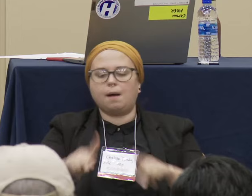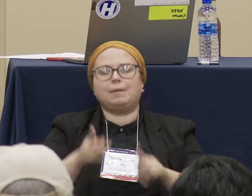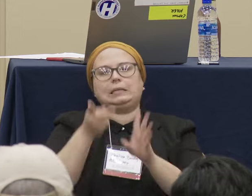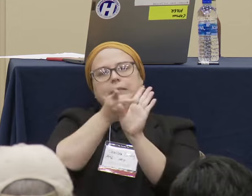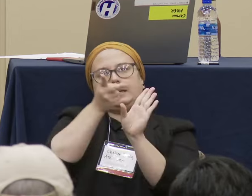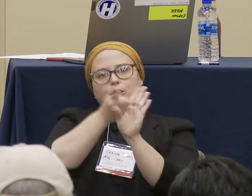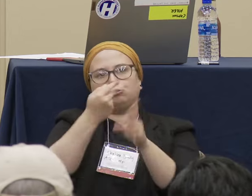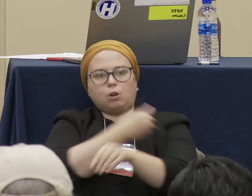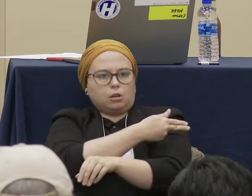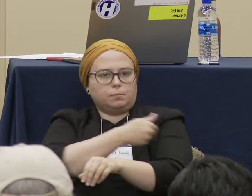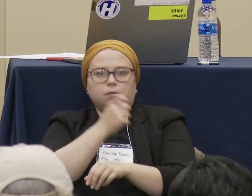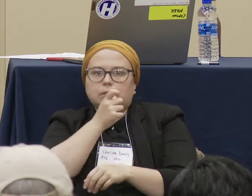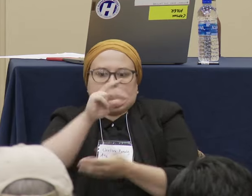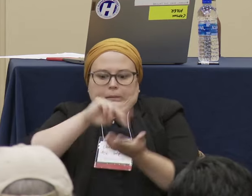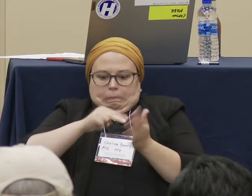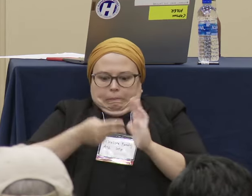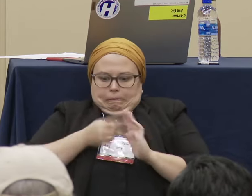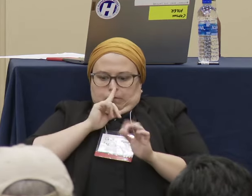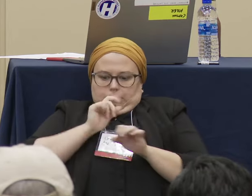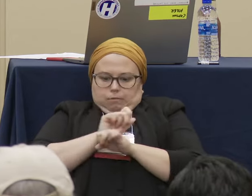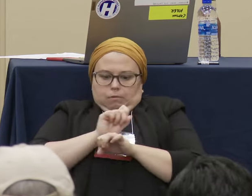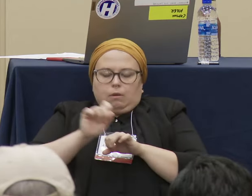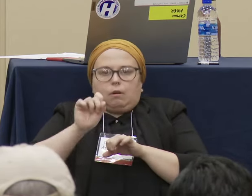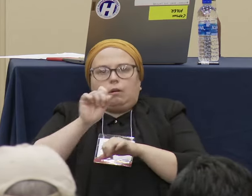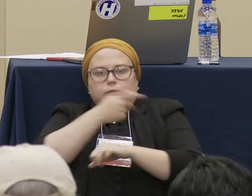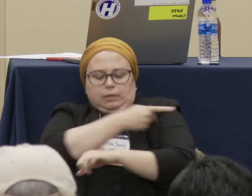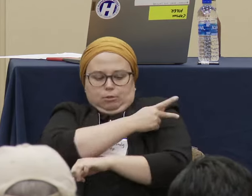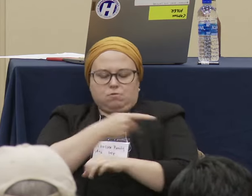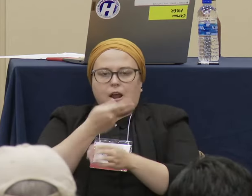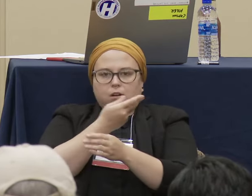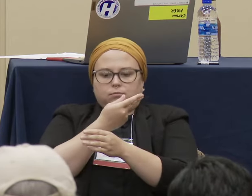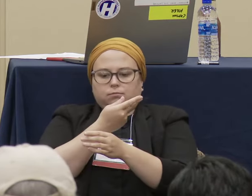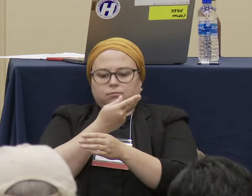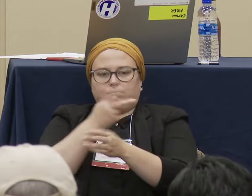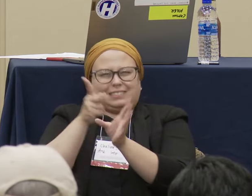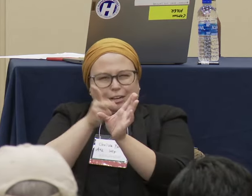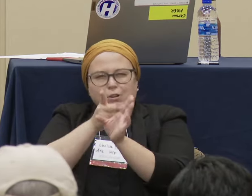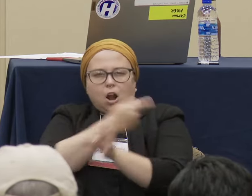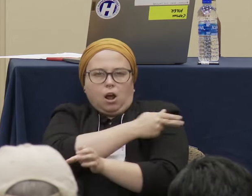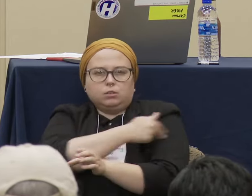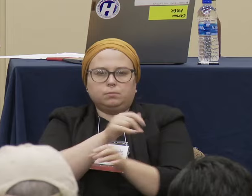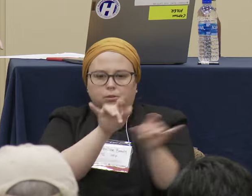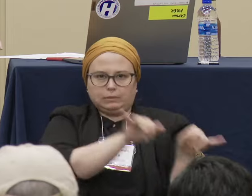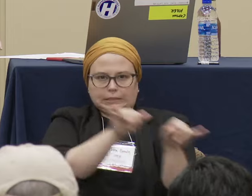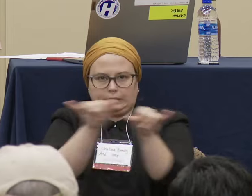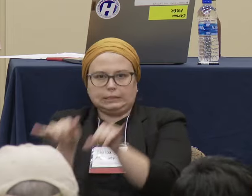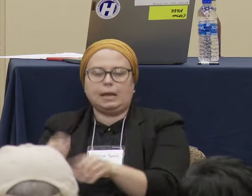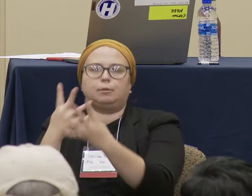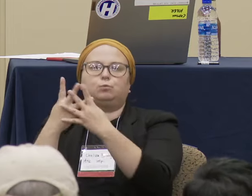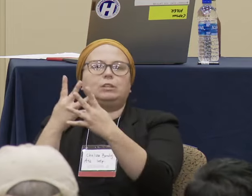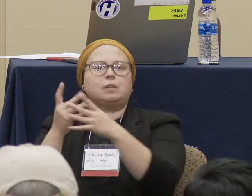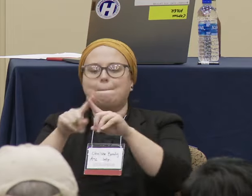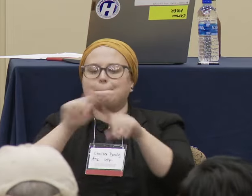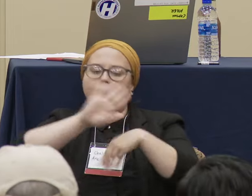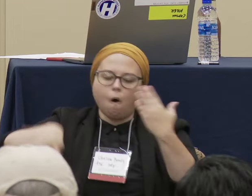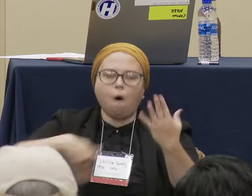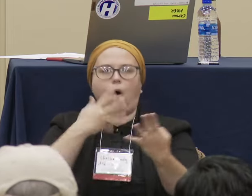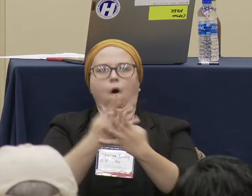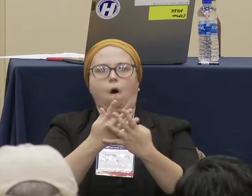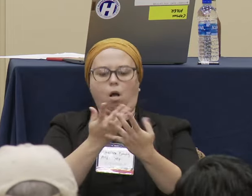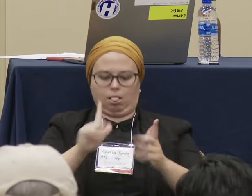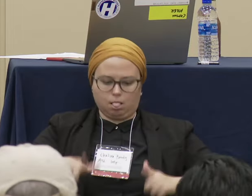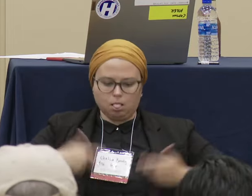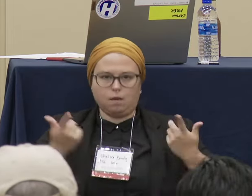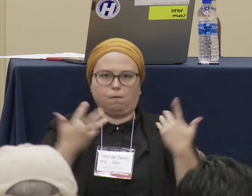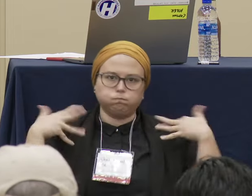And this is not to say that psychiatric hospitals are like prisons, but they are all carceral spaces. They're different, but